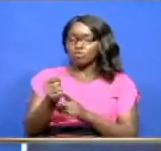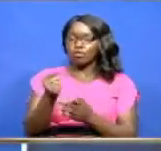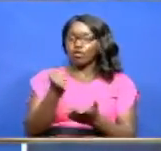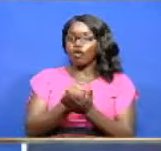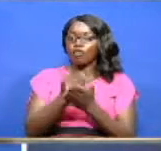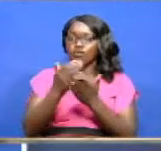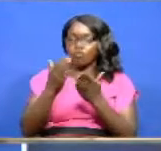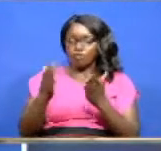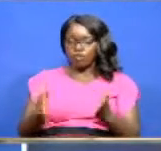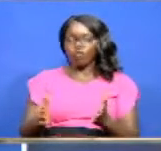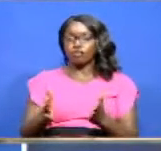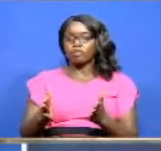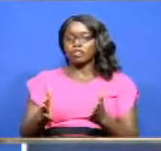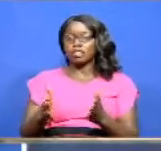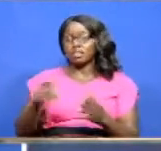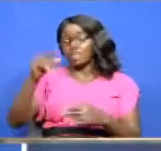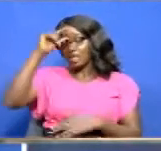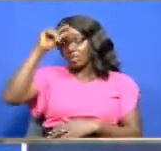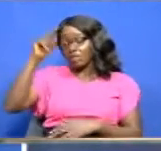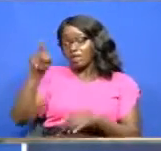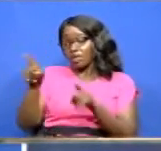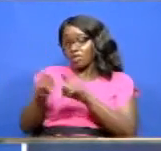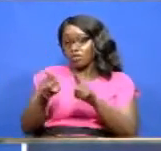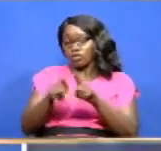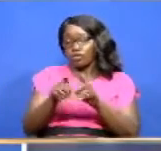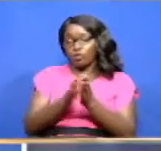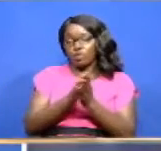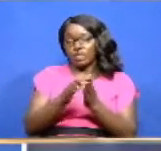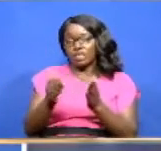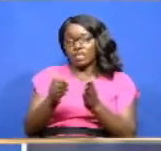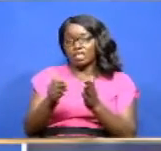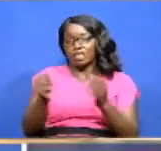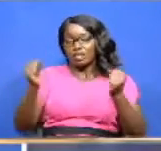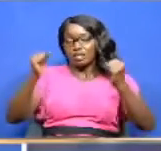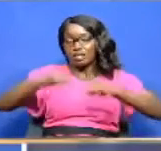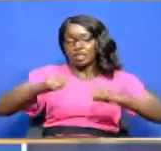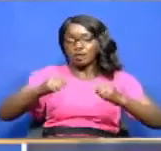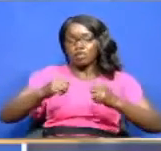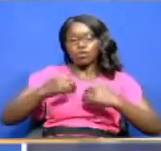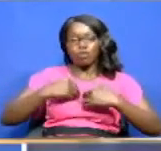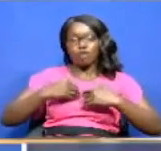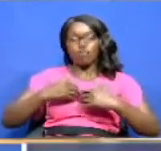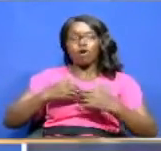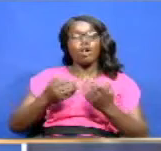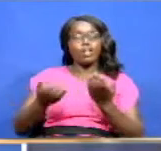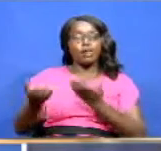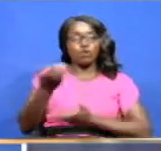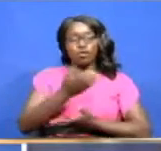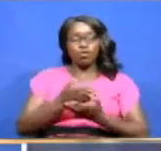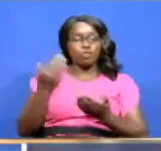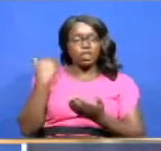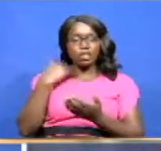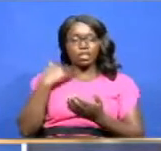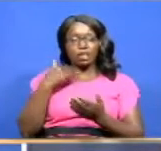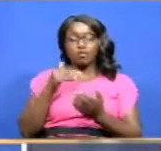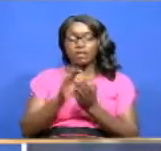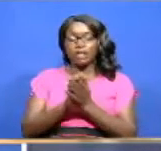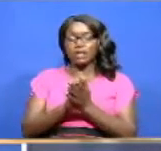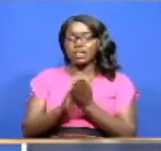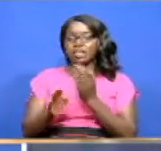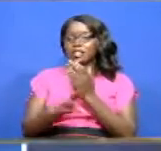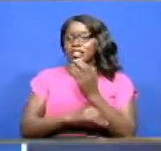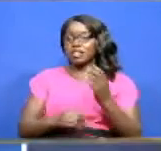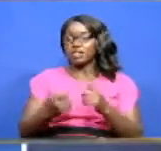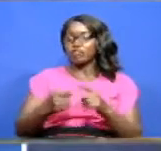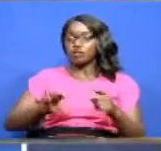governor, who is also accused, among others, a conspiracy to commit an offence of economic crime and defrauding the county